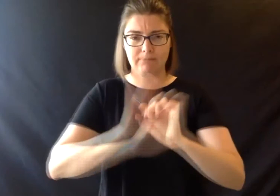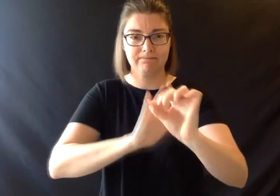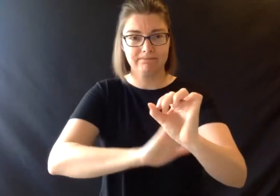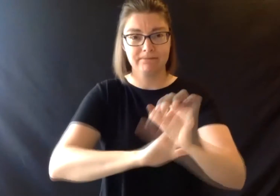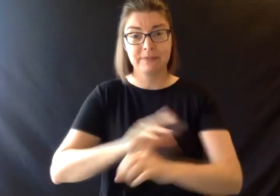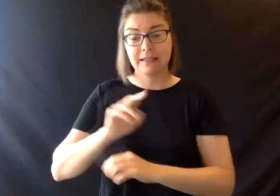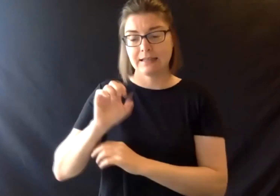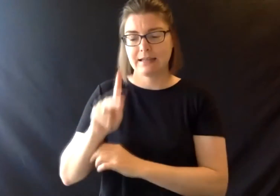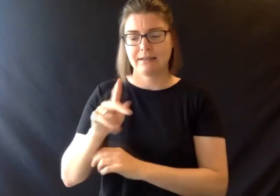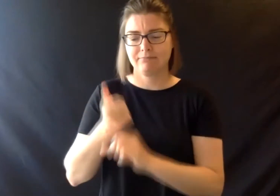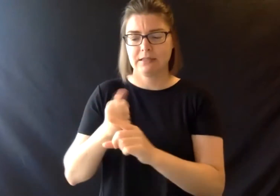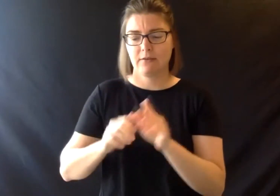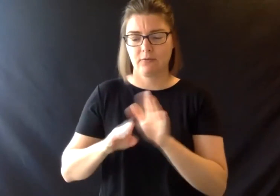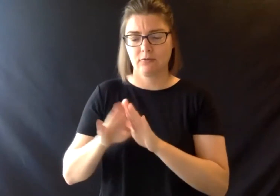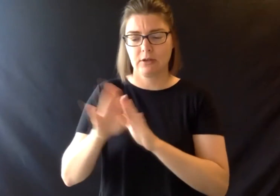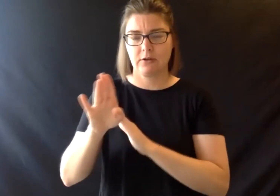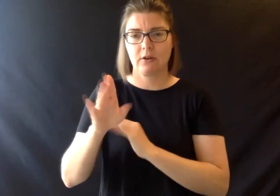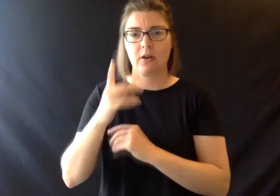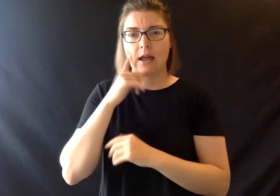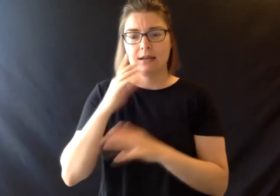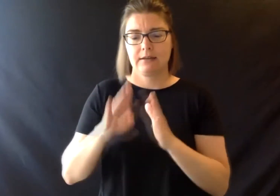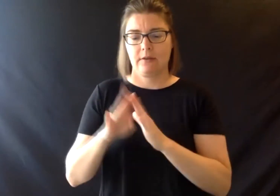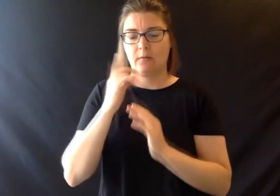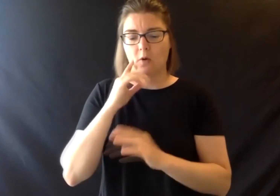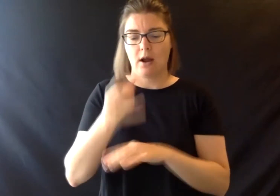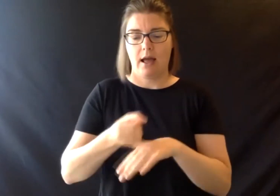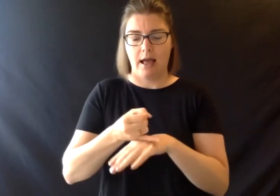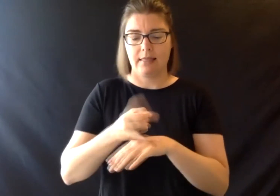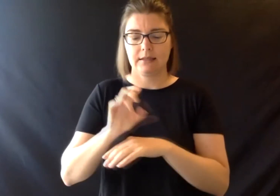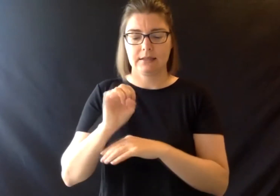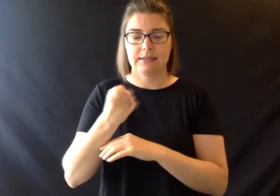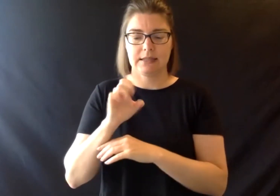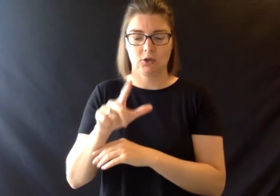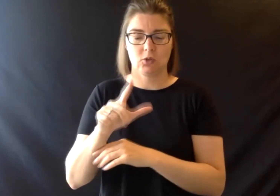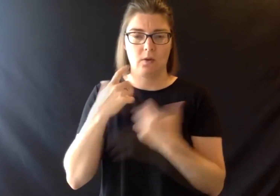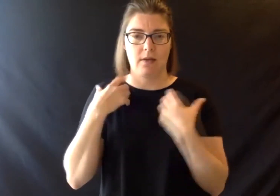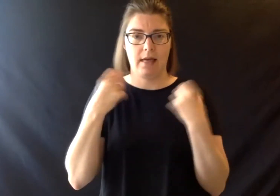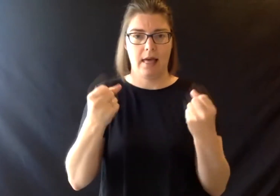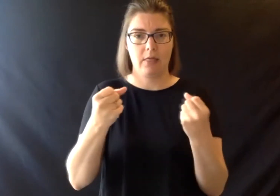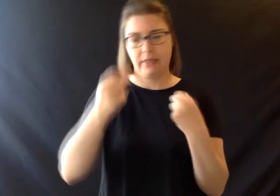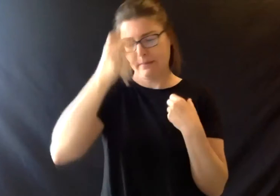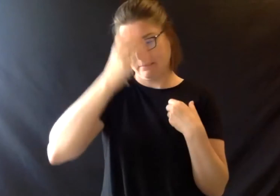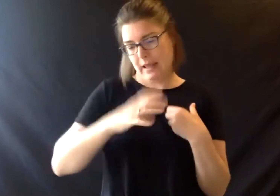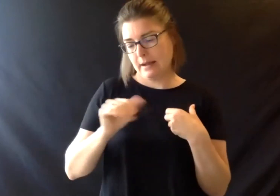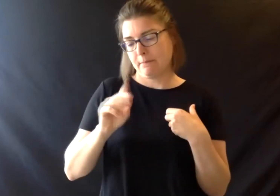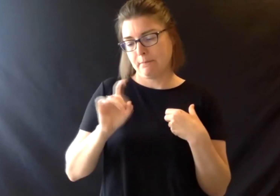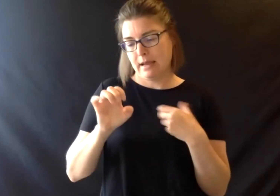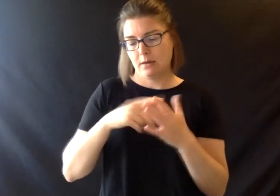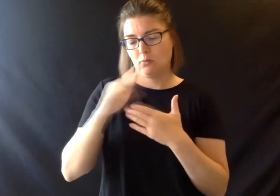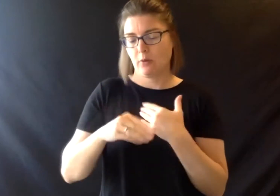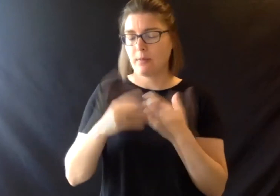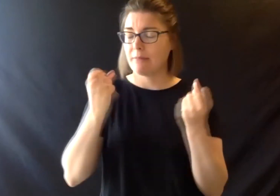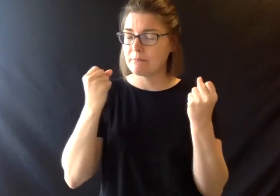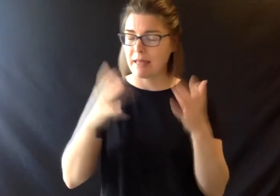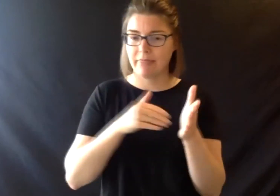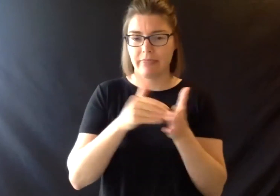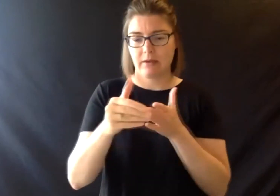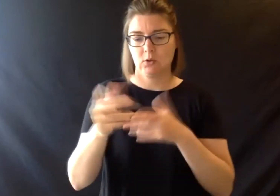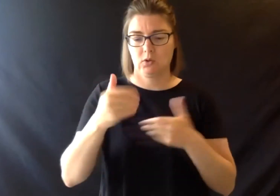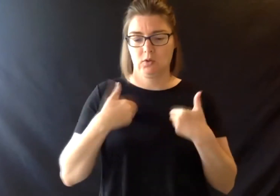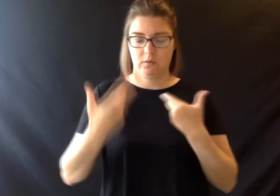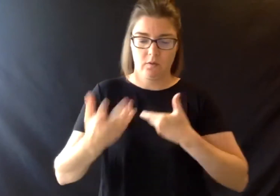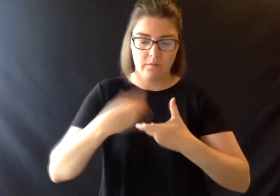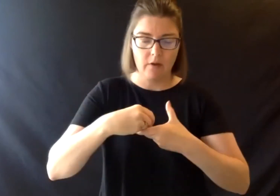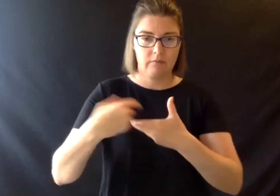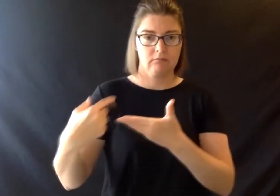the creator and developer of Island Sexual Health's Man-Made Program, a workshop series that has engaged thousands of youth in thoughtful dialogues